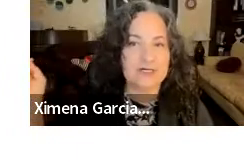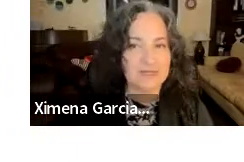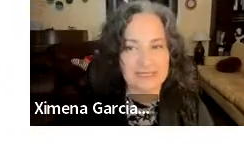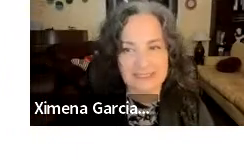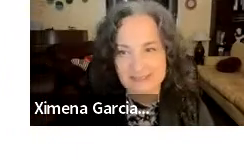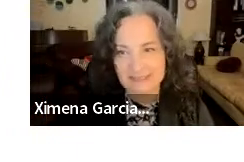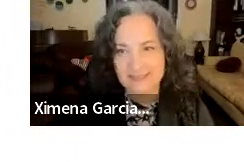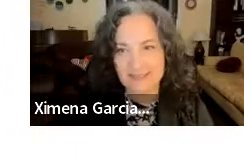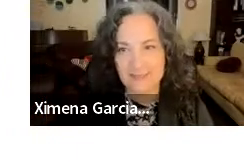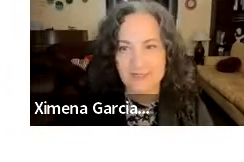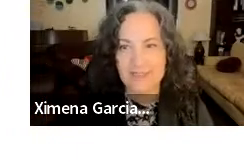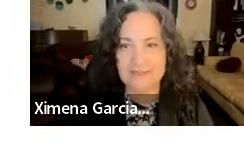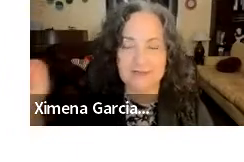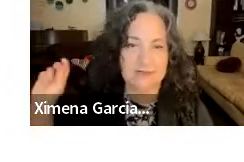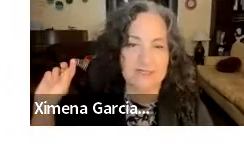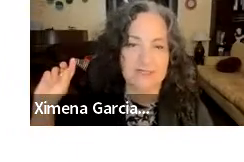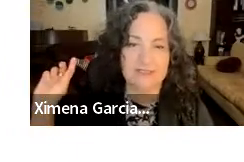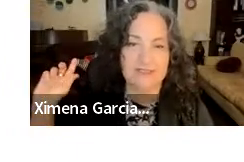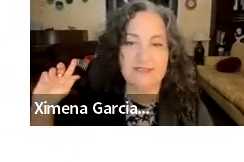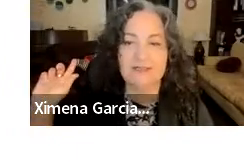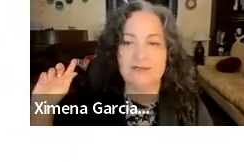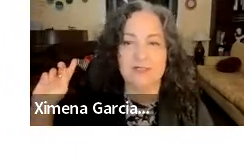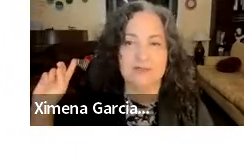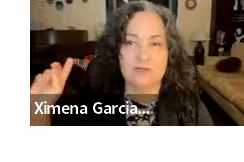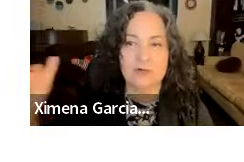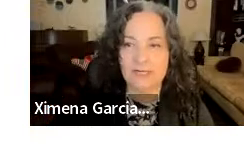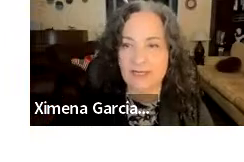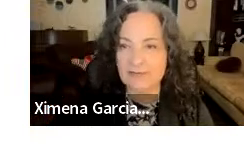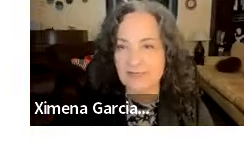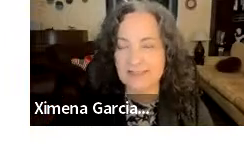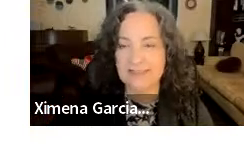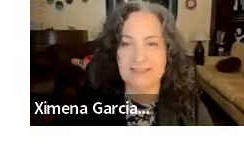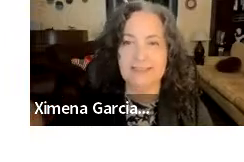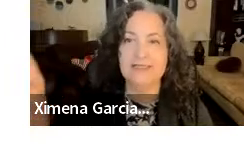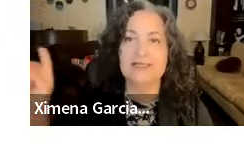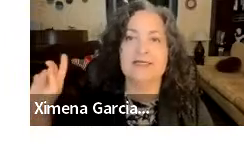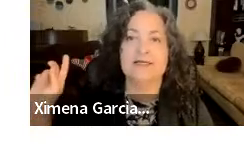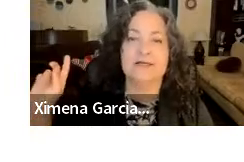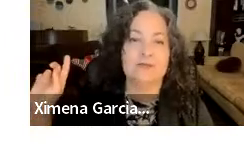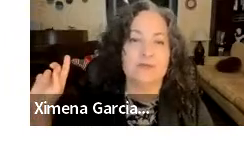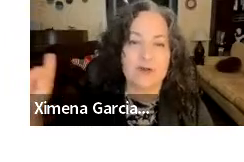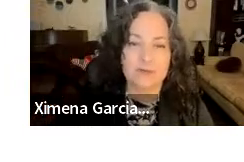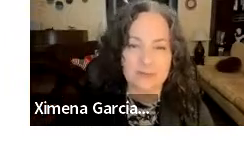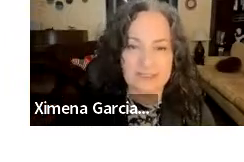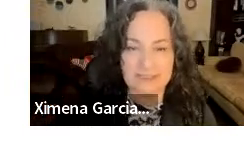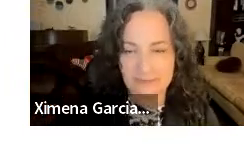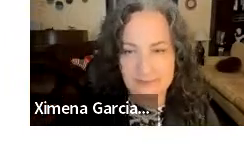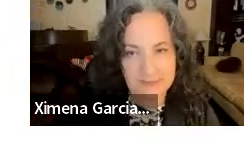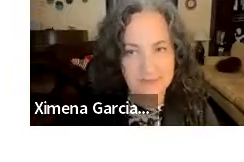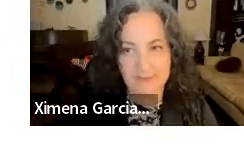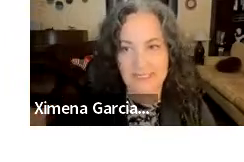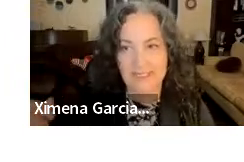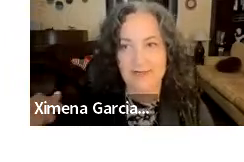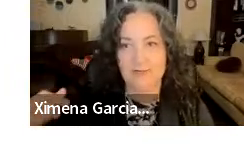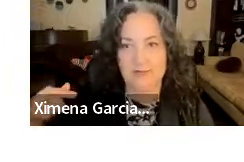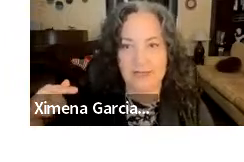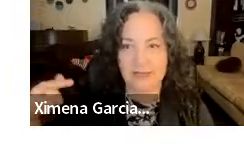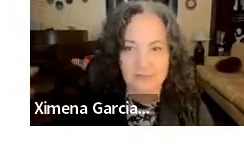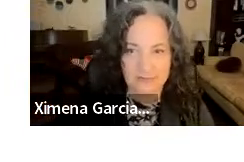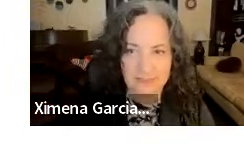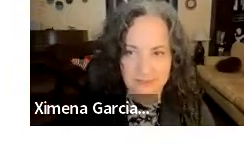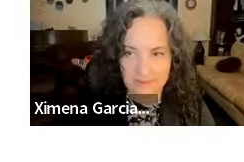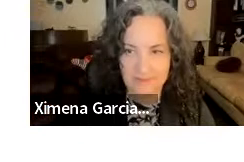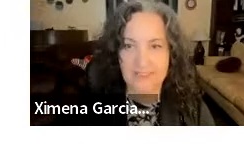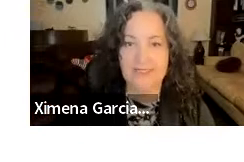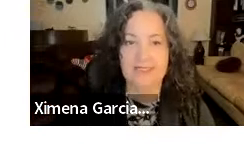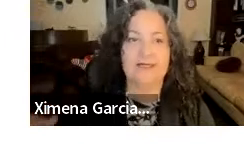they're trying to make it easy this time around. So it's one kind of vaccine. probably it's going to be something we get